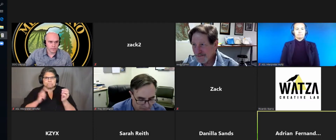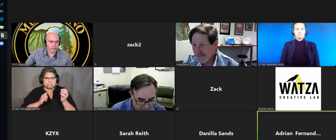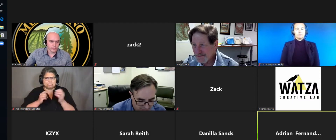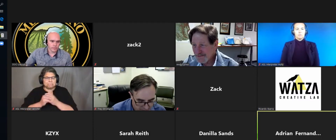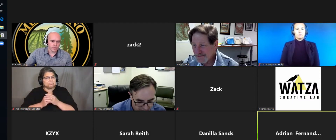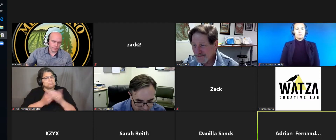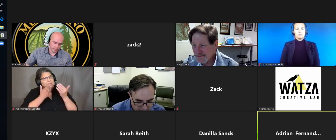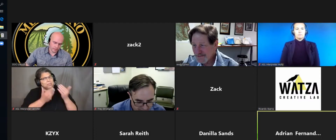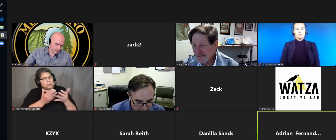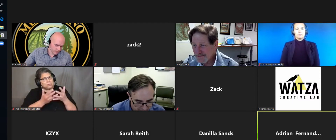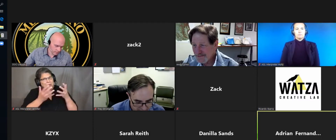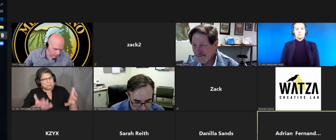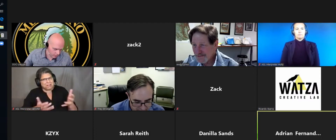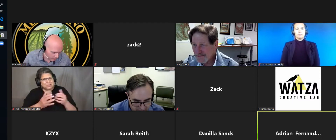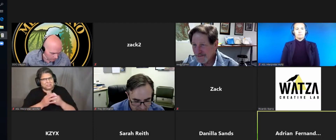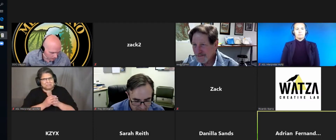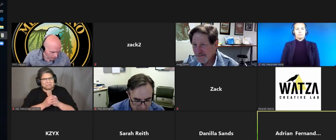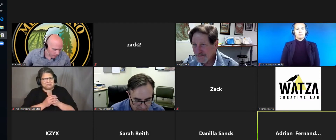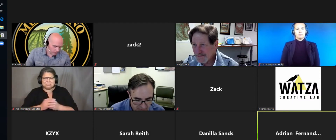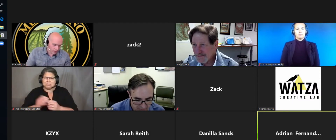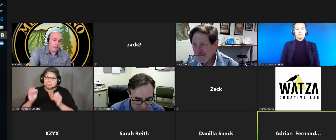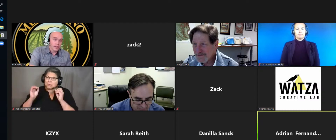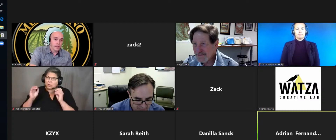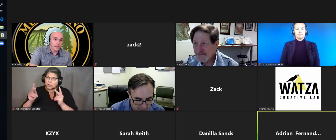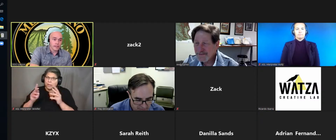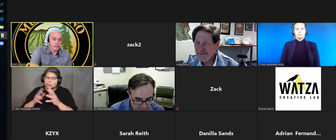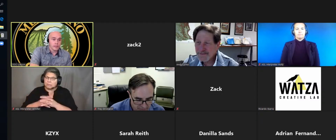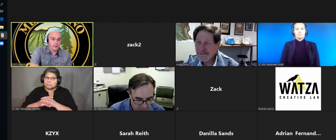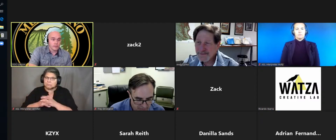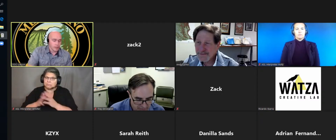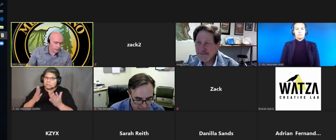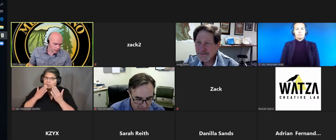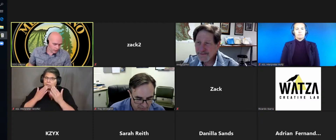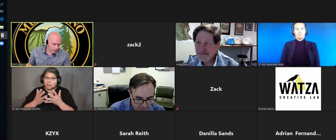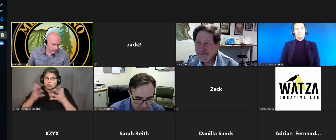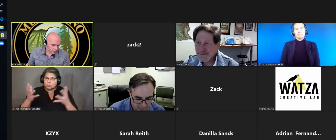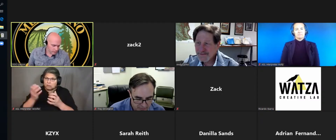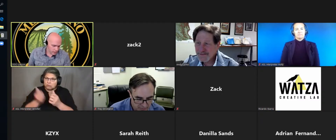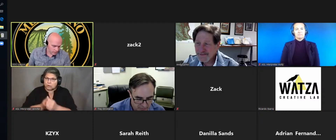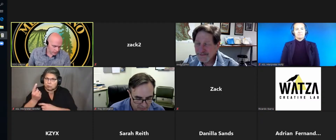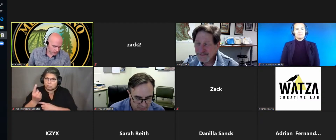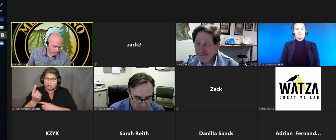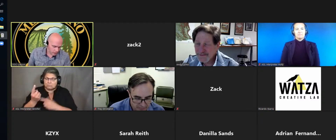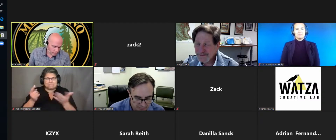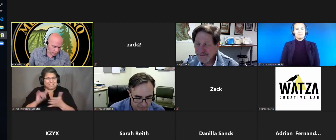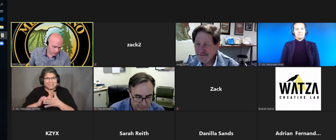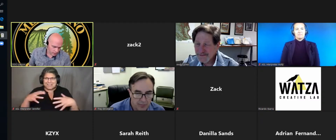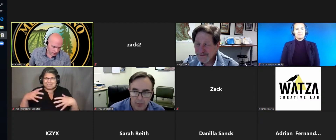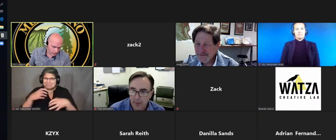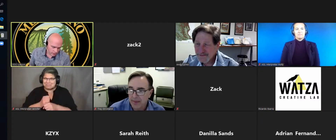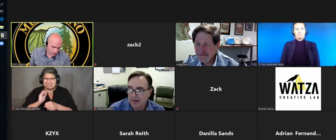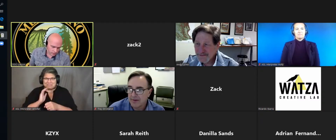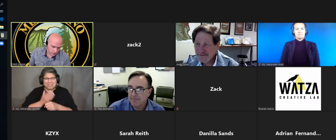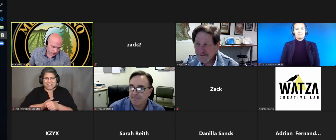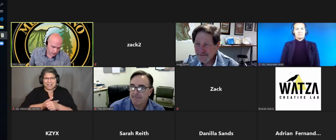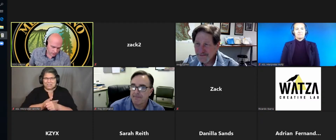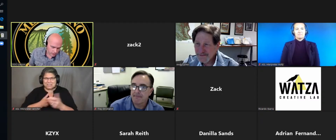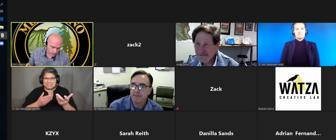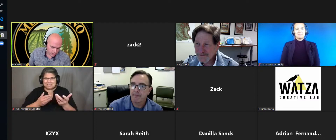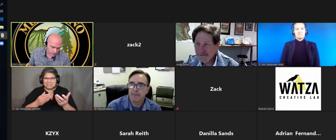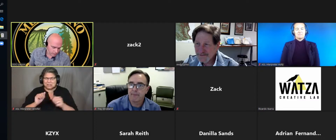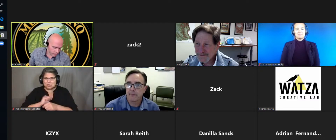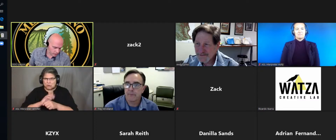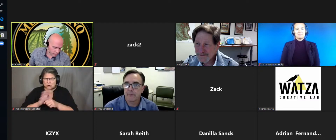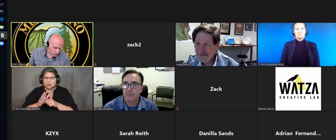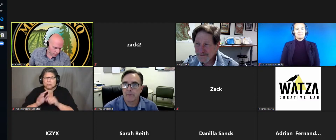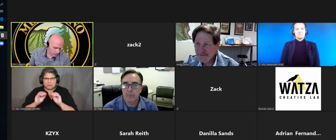Thank you very much. All right. Thank you so much, everybody. That sums up today's COVID-19 update. Thank you for joining us. I'd